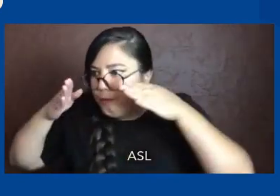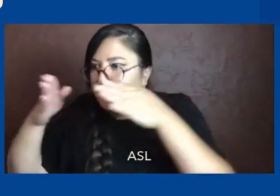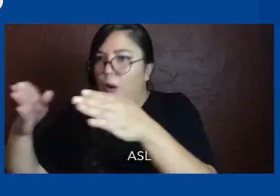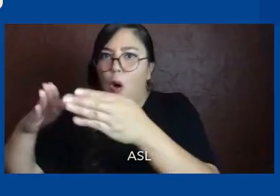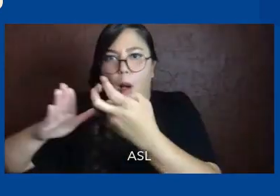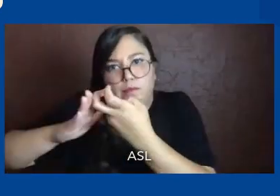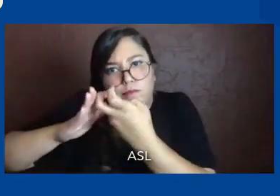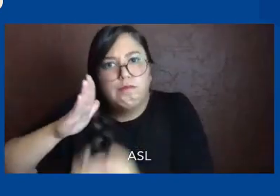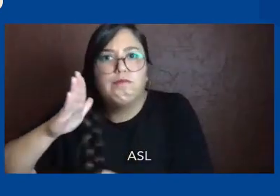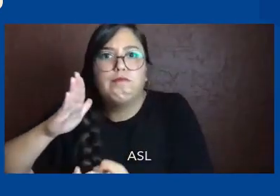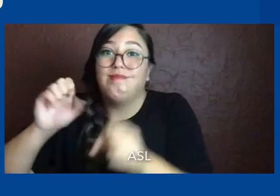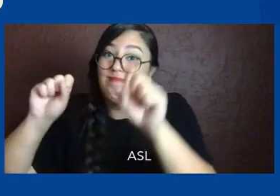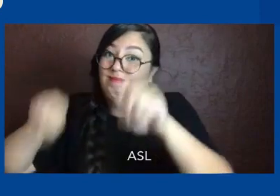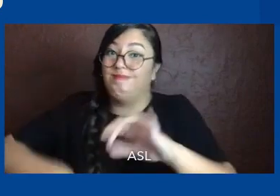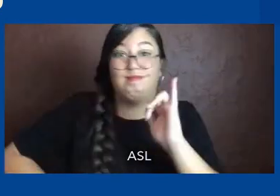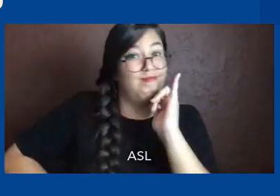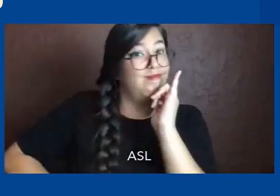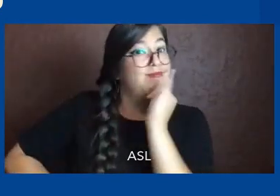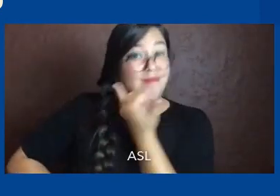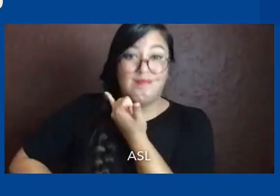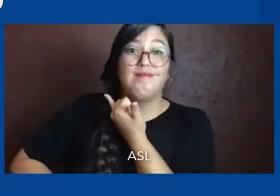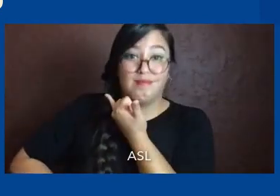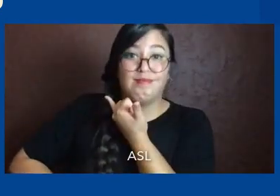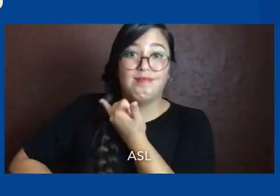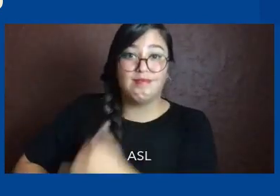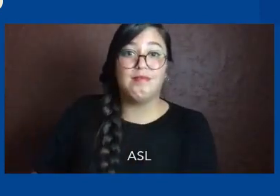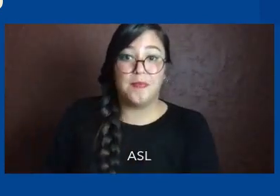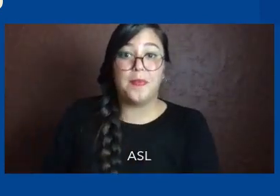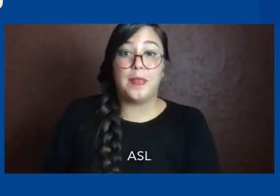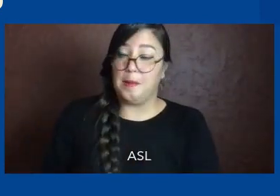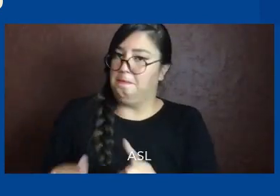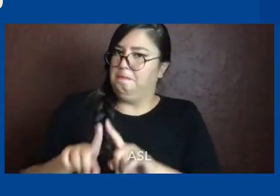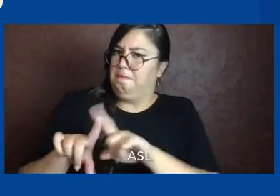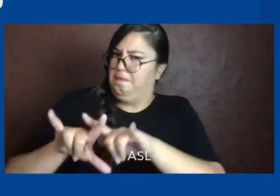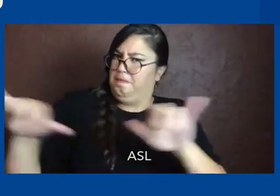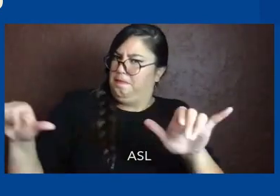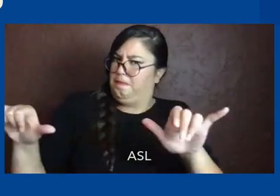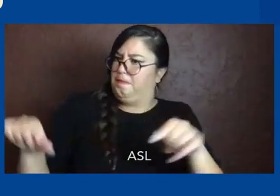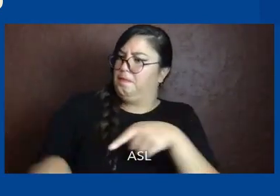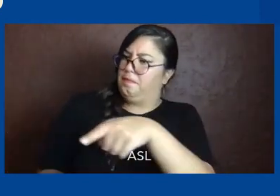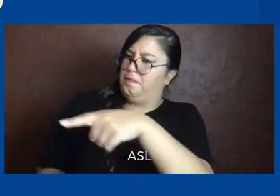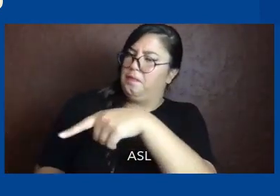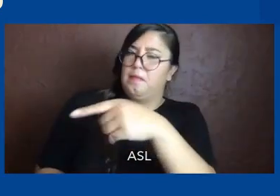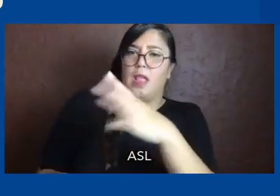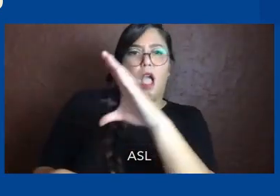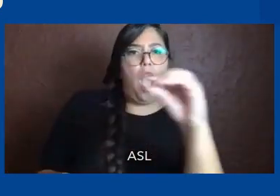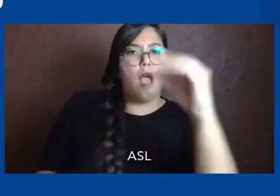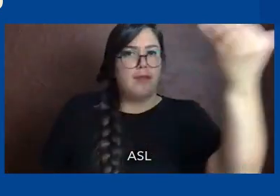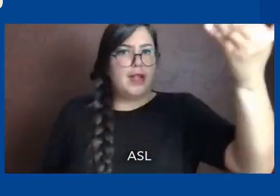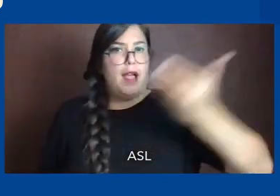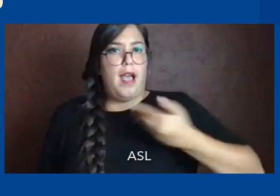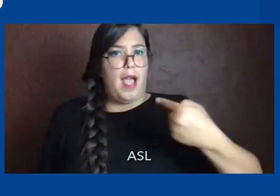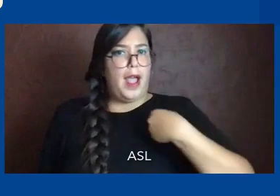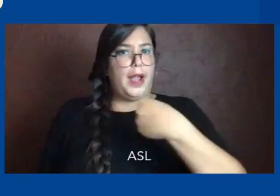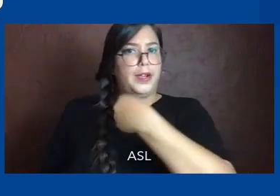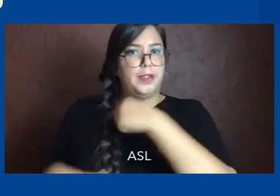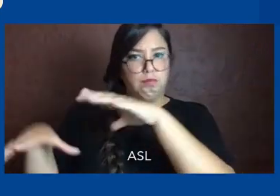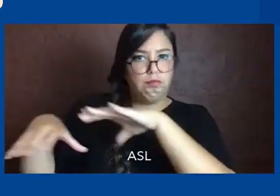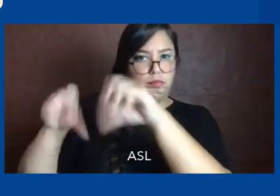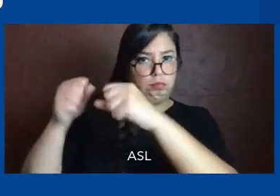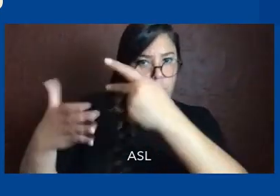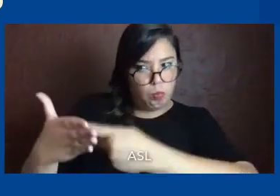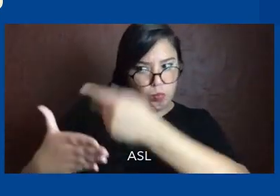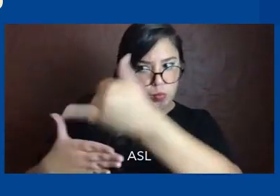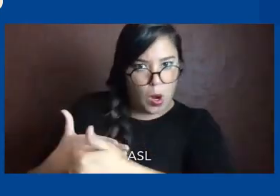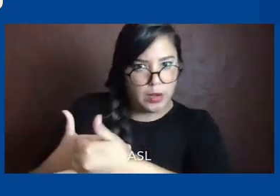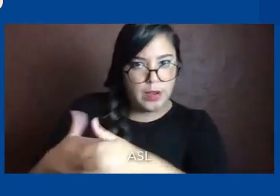thing, you could get it really wrong. And we were hired to come onto a new project. It's an ecosystem.